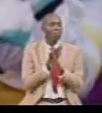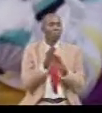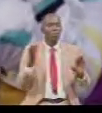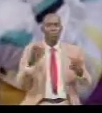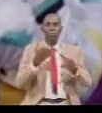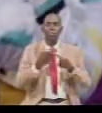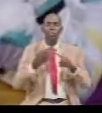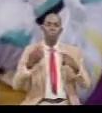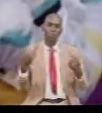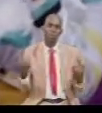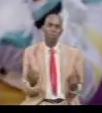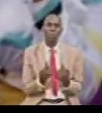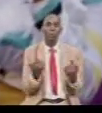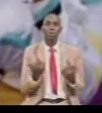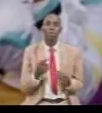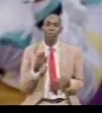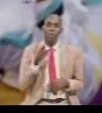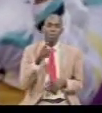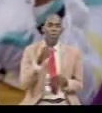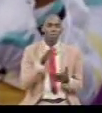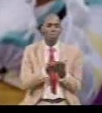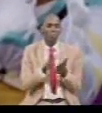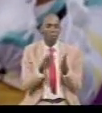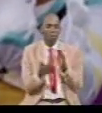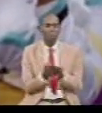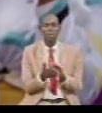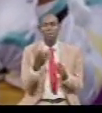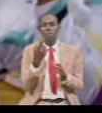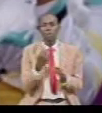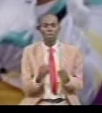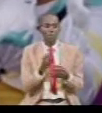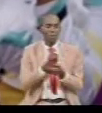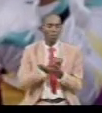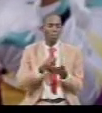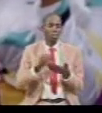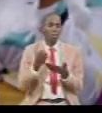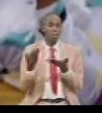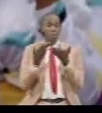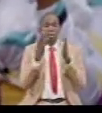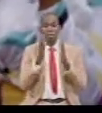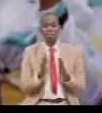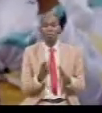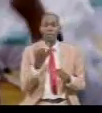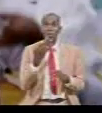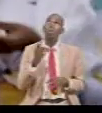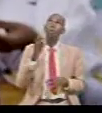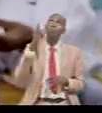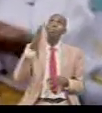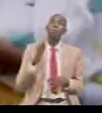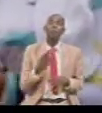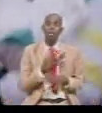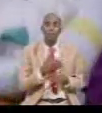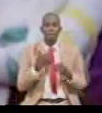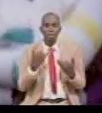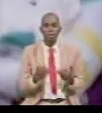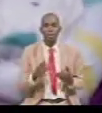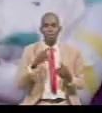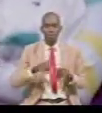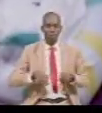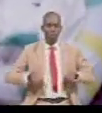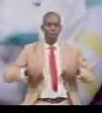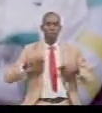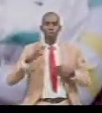sin, you became the servants of God, and now you live your